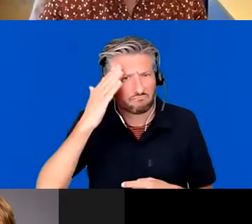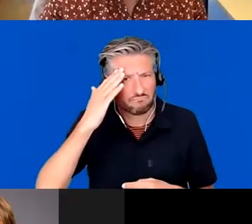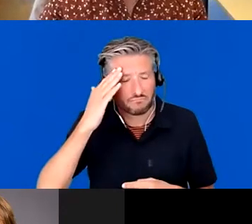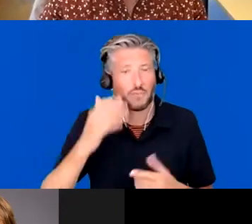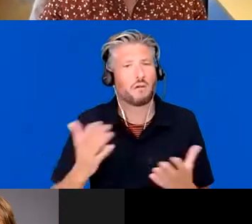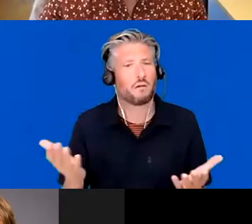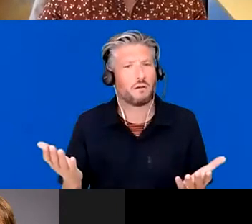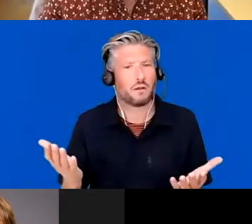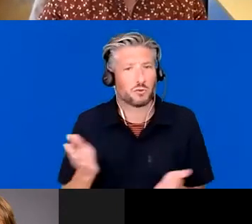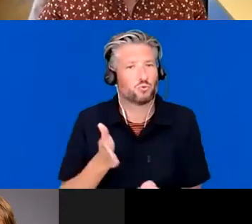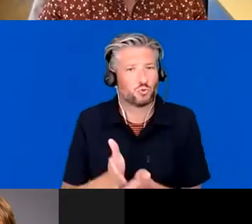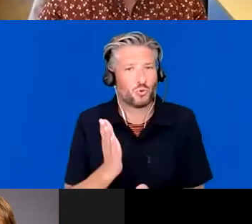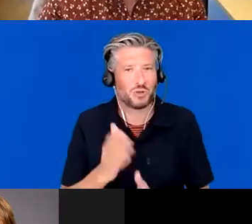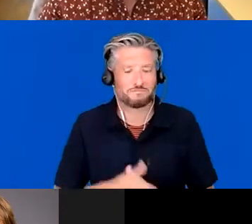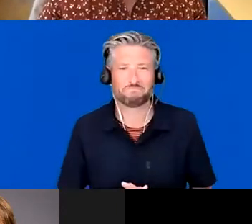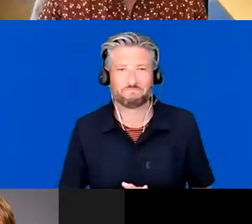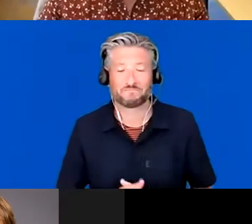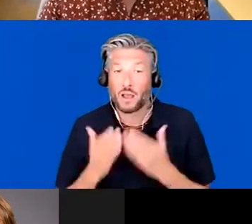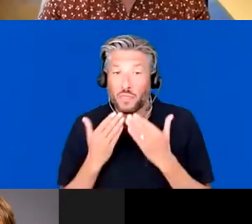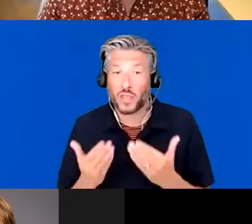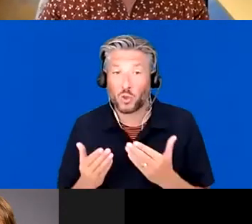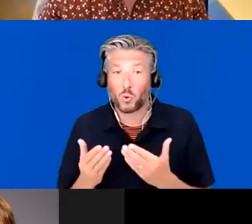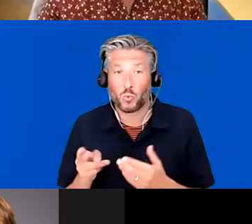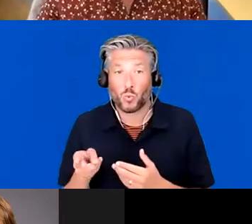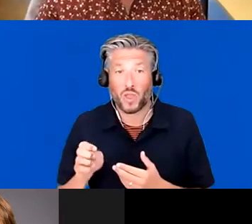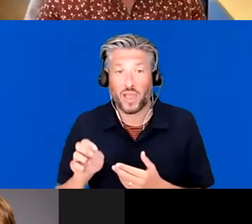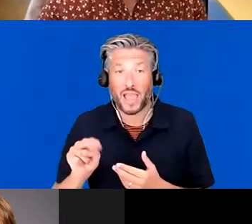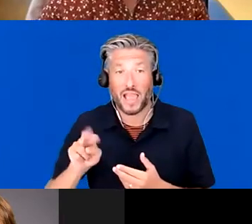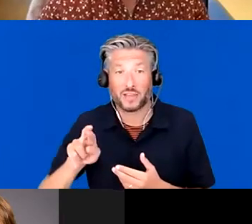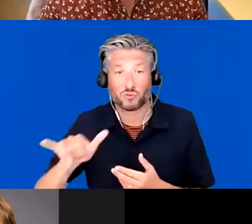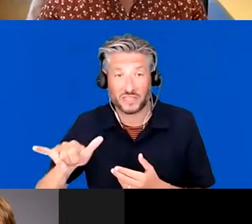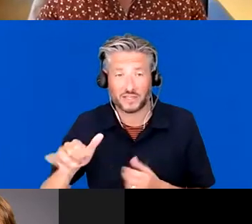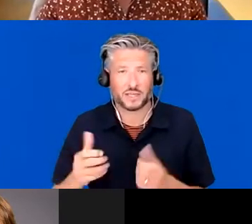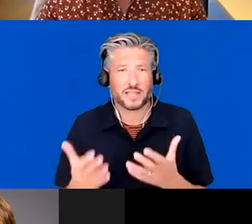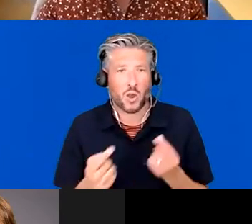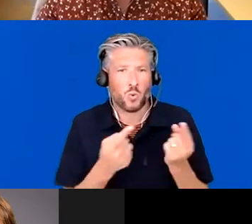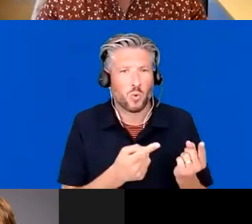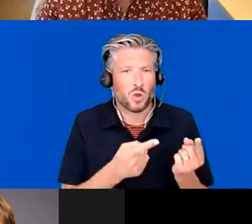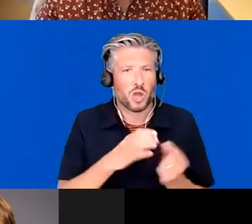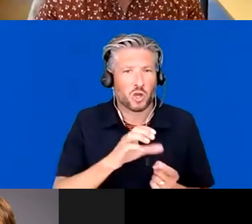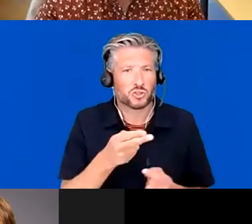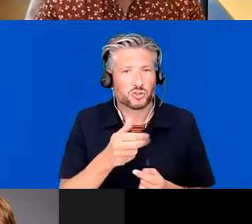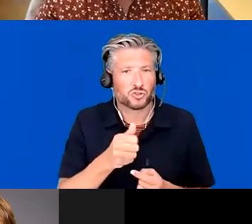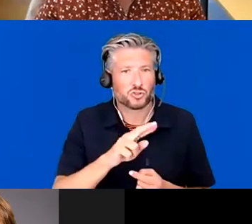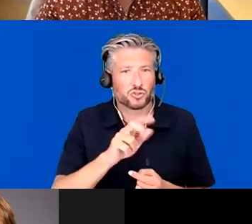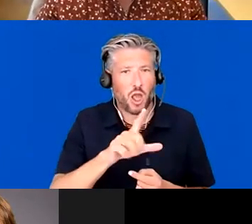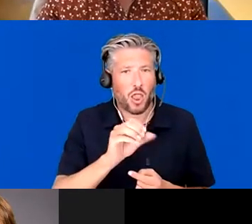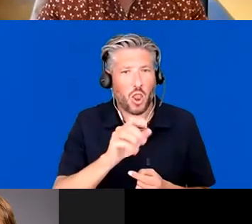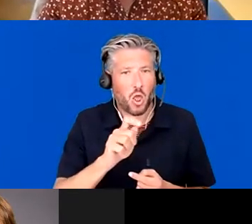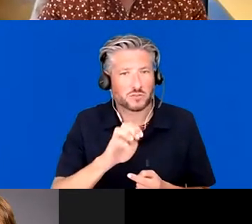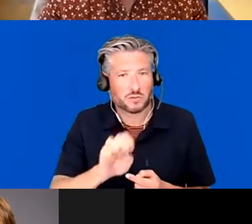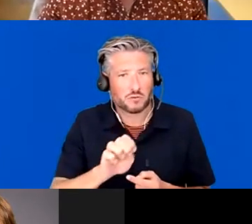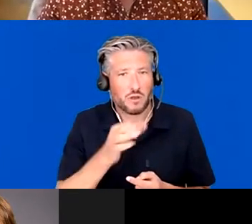Thank you, Henry. And Charlotte, what are your experiences regarding practicalities in organizing such a